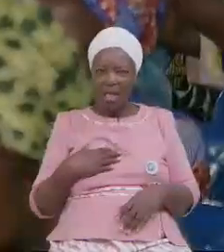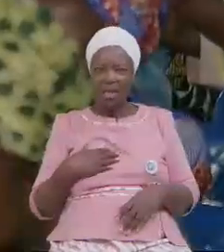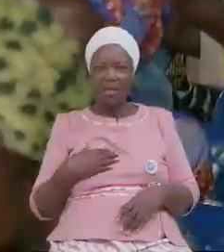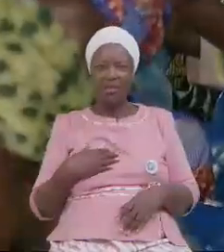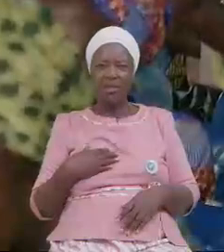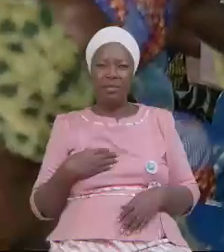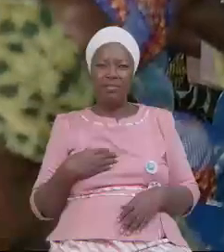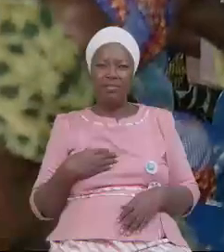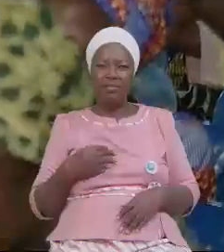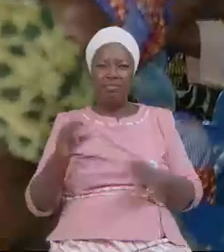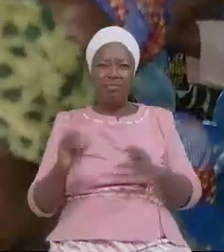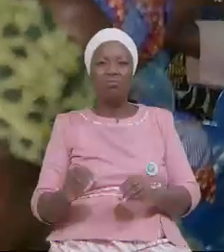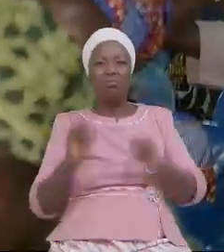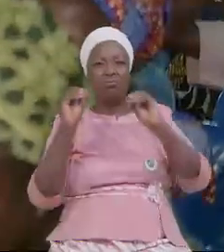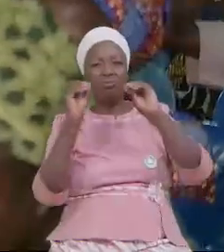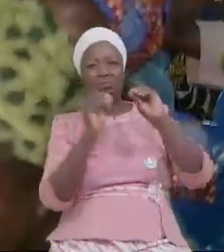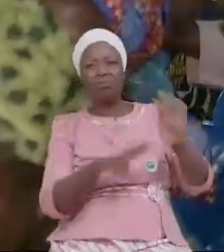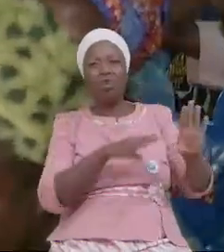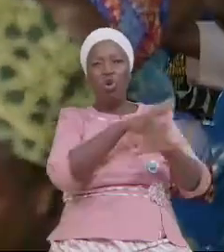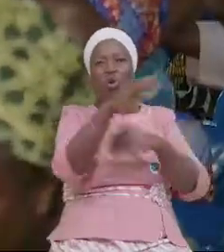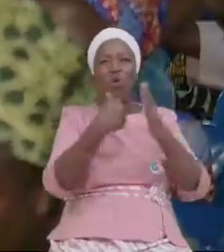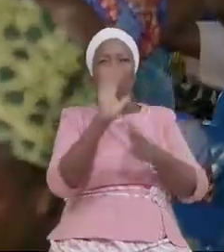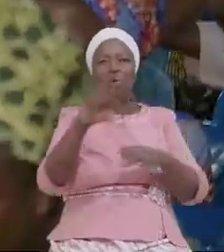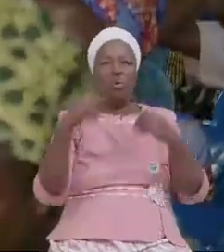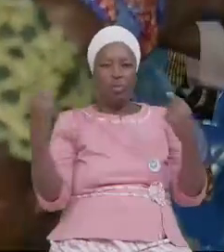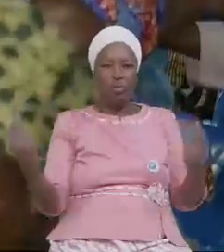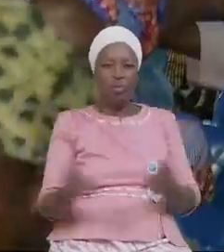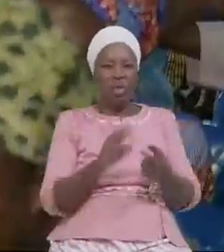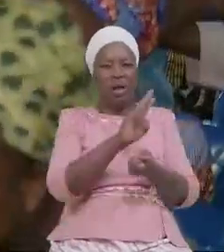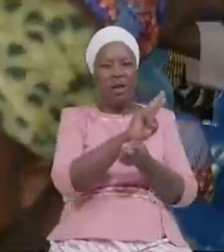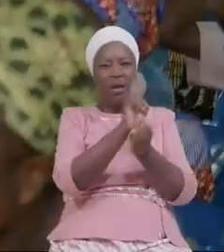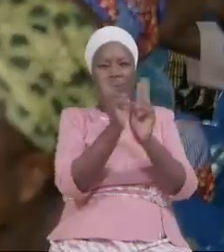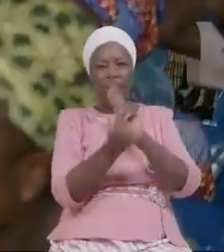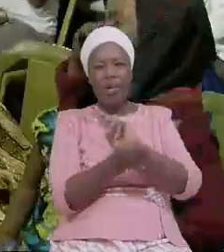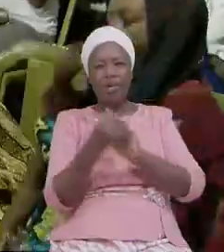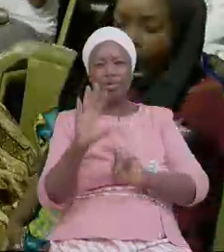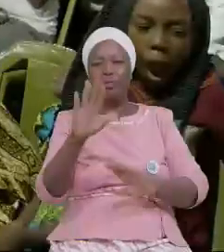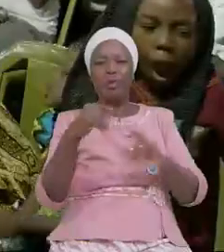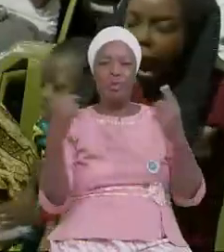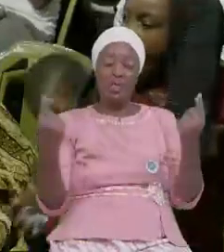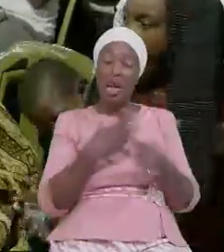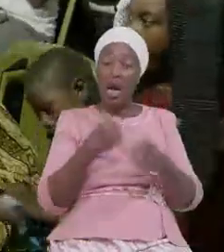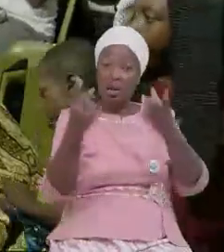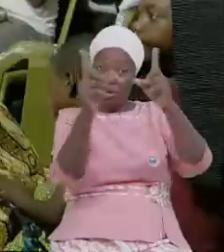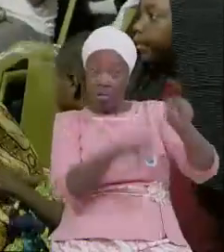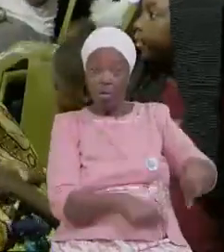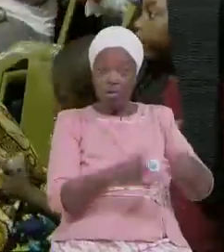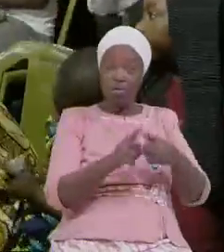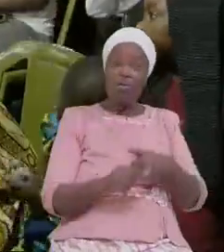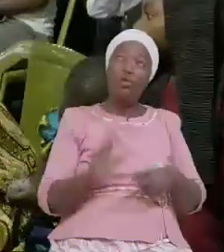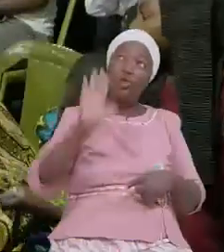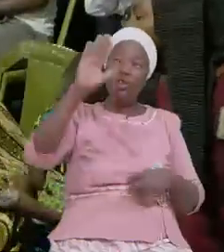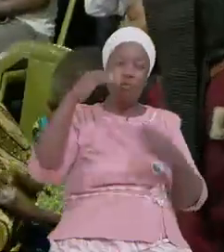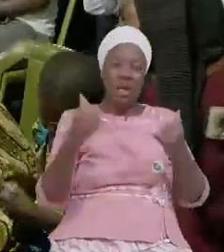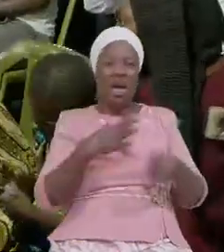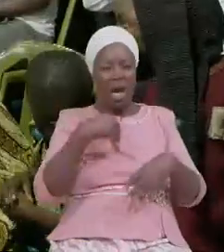cast off all your sin. Repent of your sin and come to him now and make